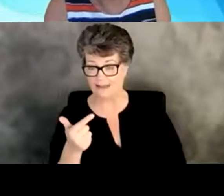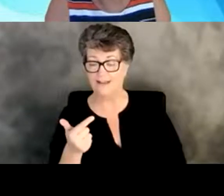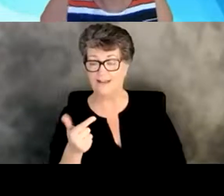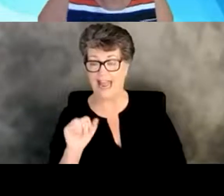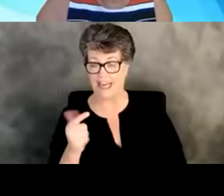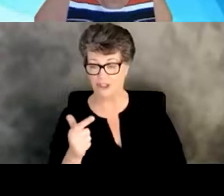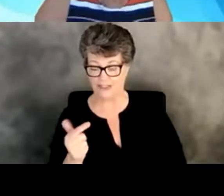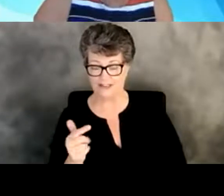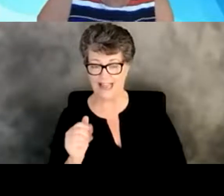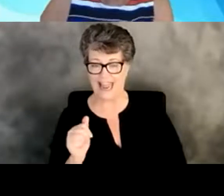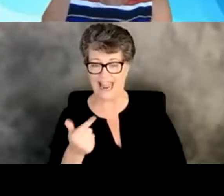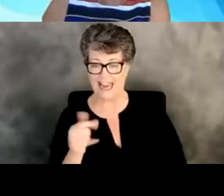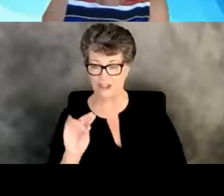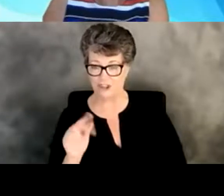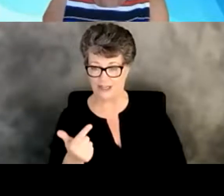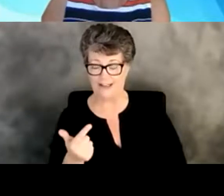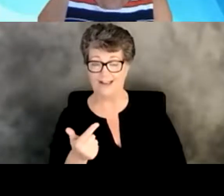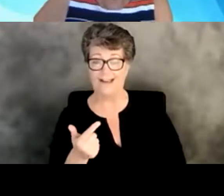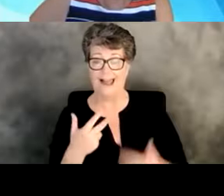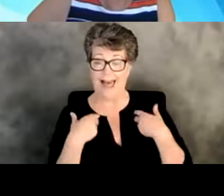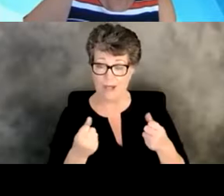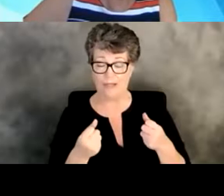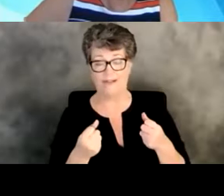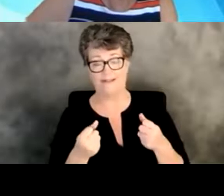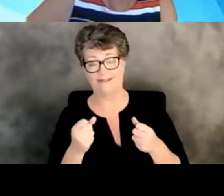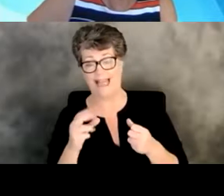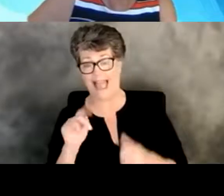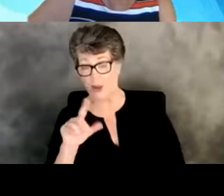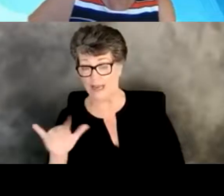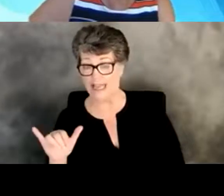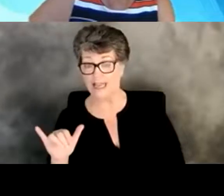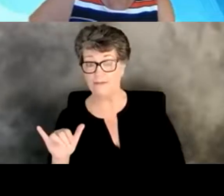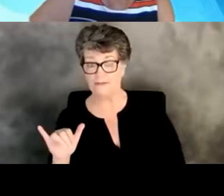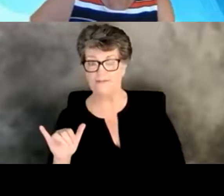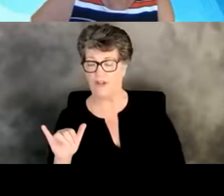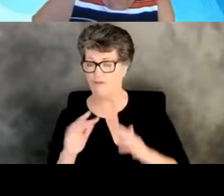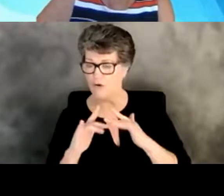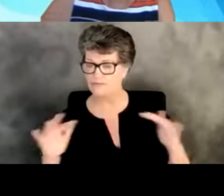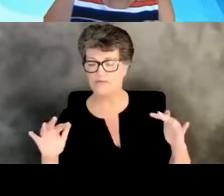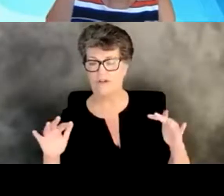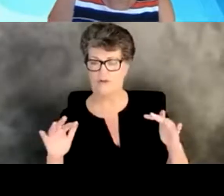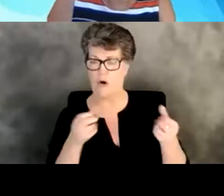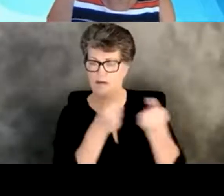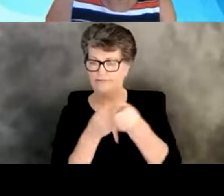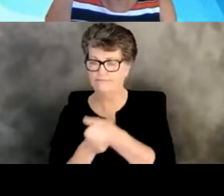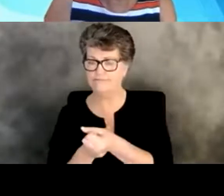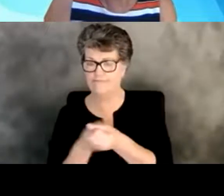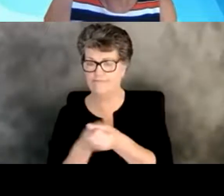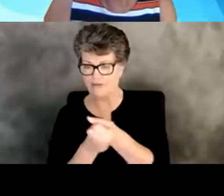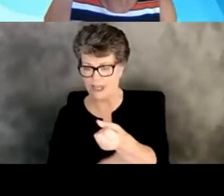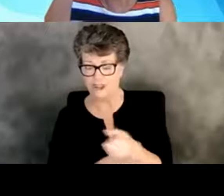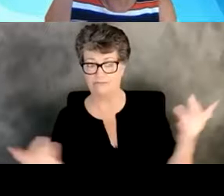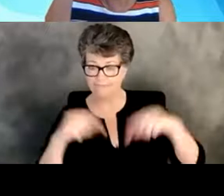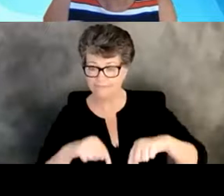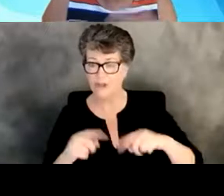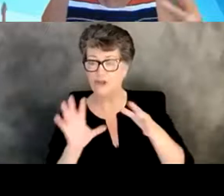human services, equity, all intersections with aging for a range of philanthropic partners, where we're inviting them both to join us in